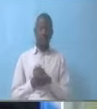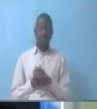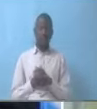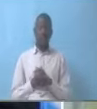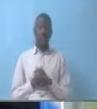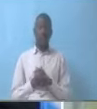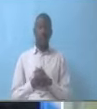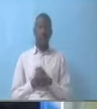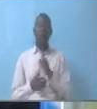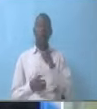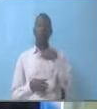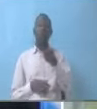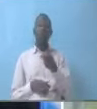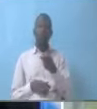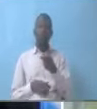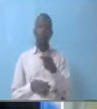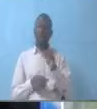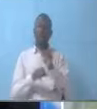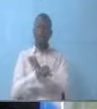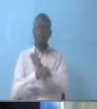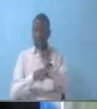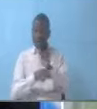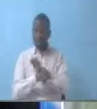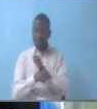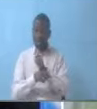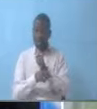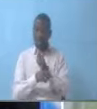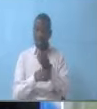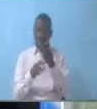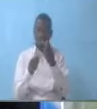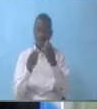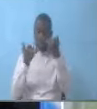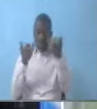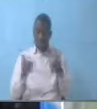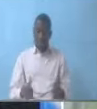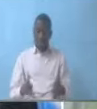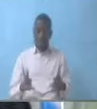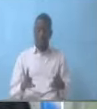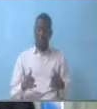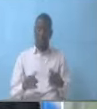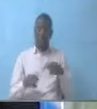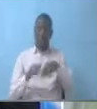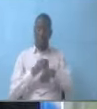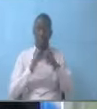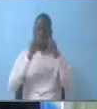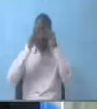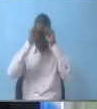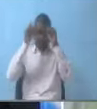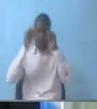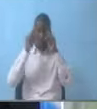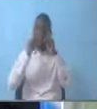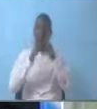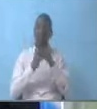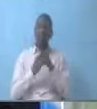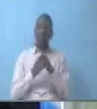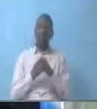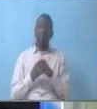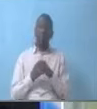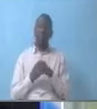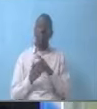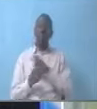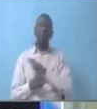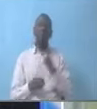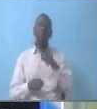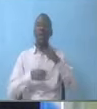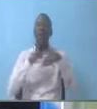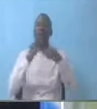liggey for economic losses, ci li nga xamne modi ñaka gi ñaka ci wali kom ci rew mi, it's not about theft